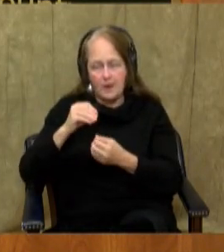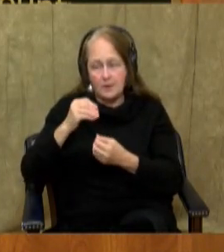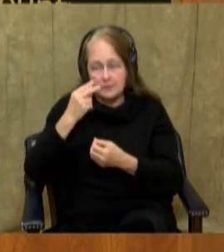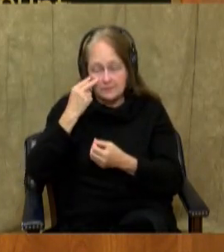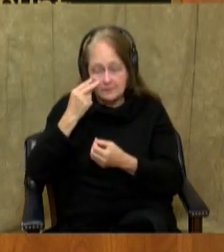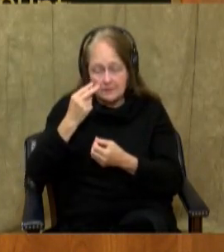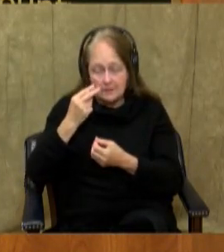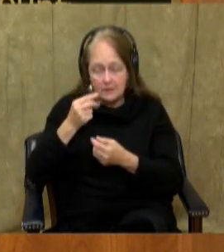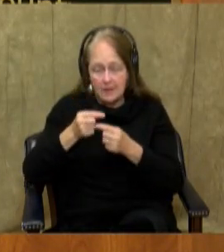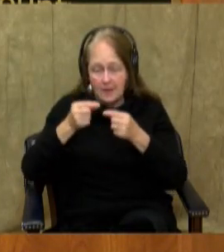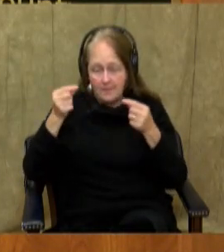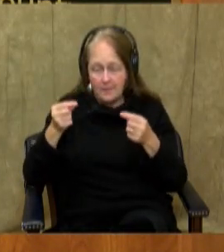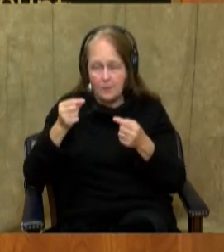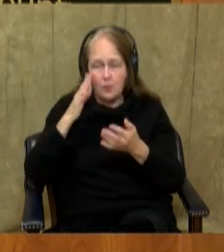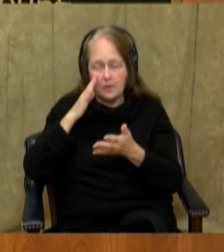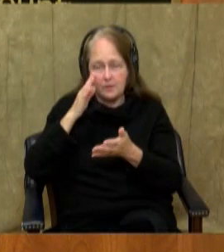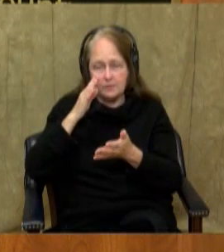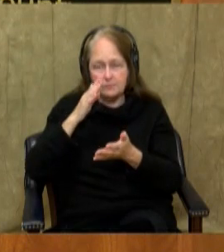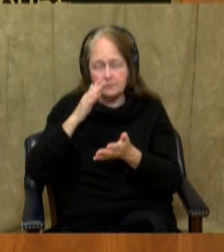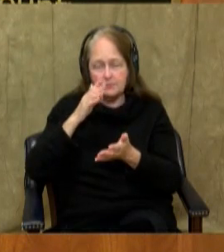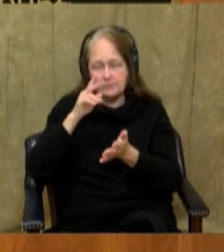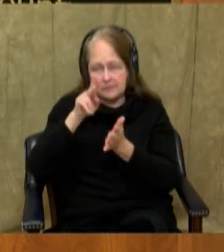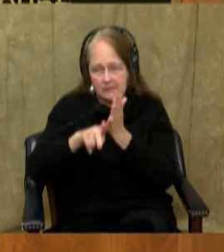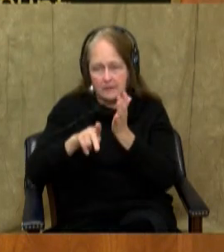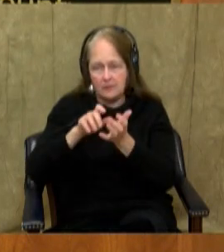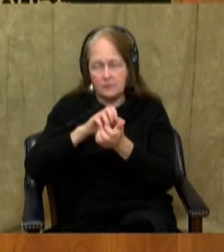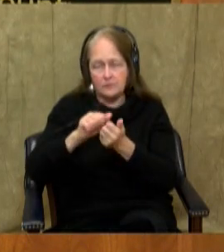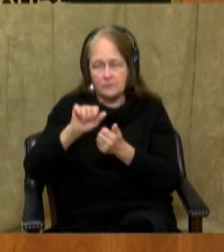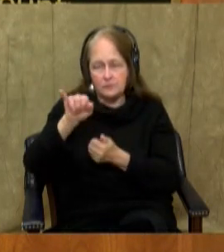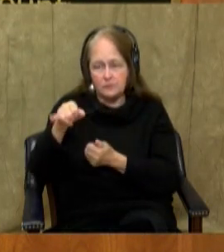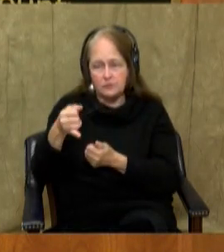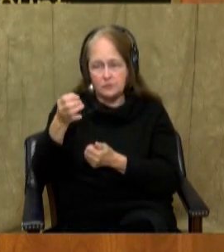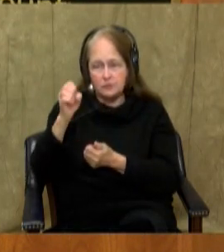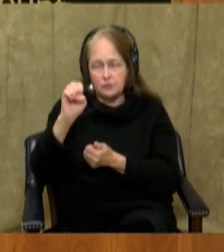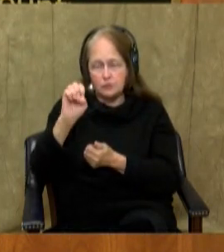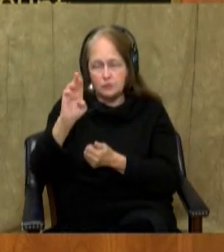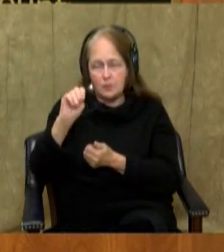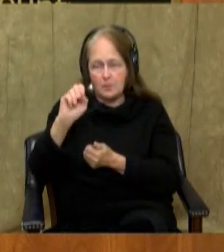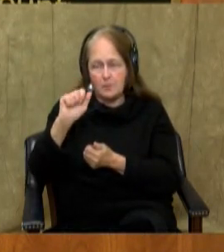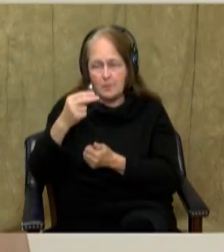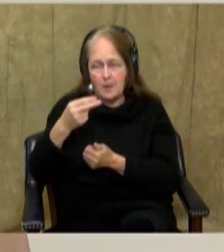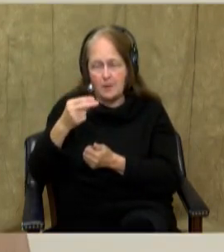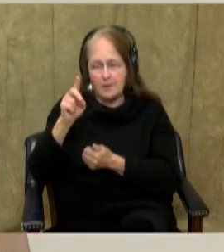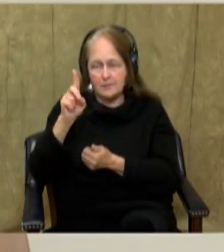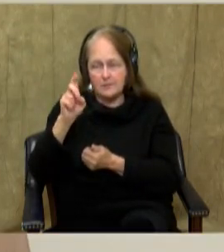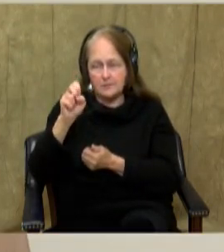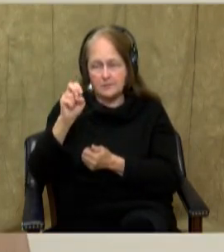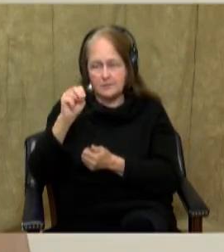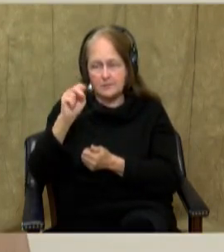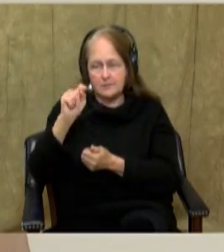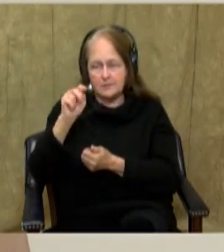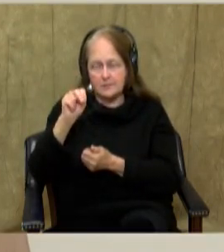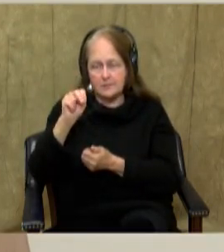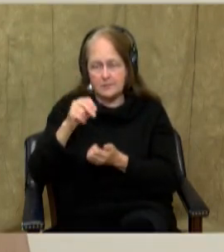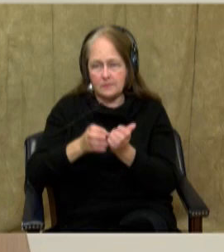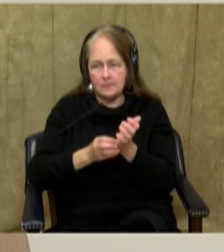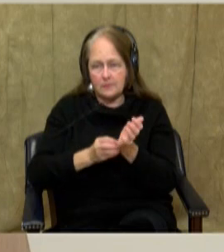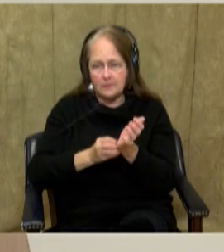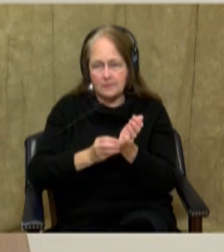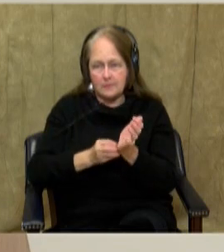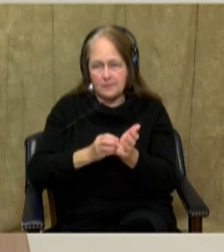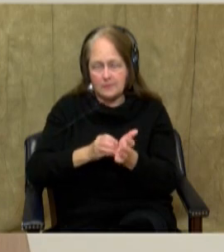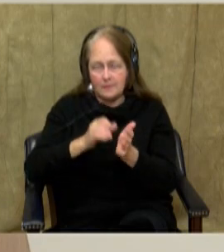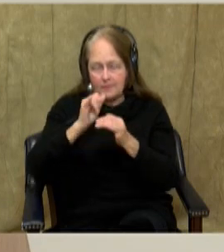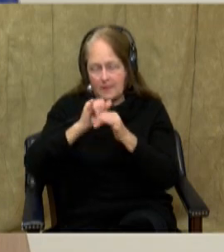them. Here's another FYI. Jeremiah Denton Magnet School of Technology was named after